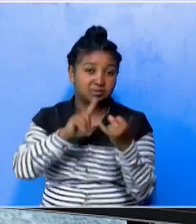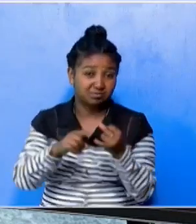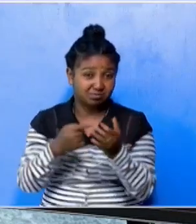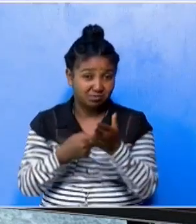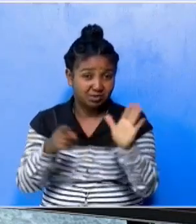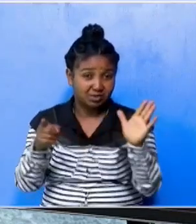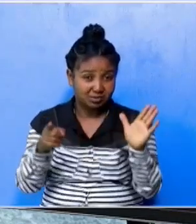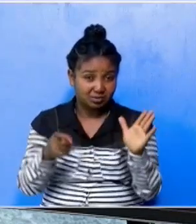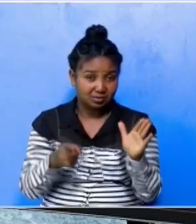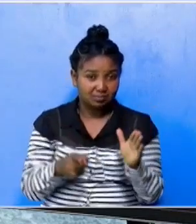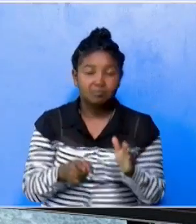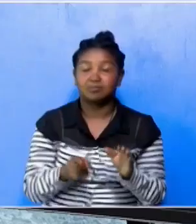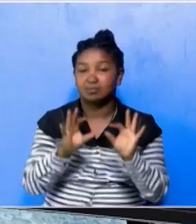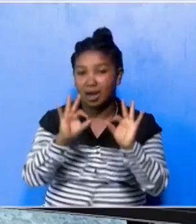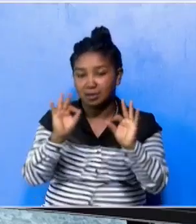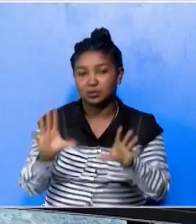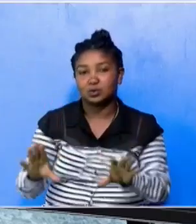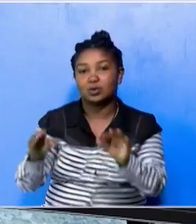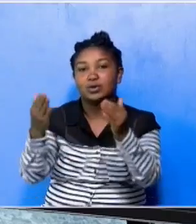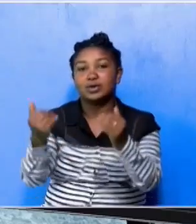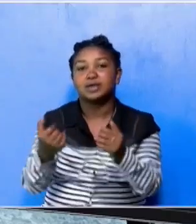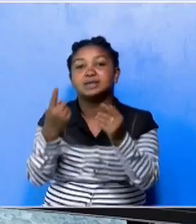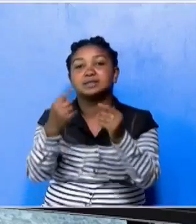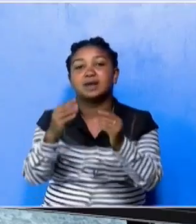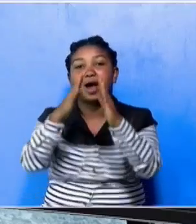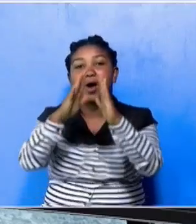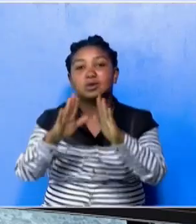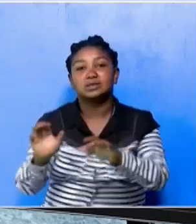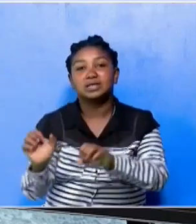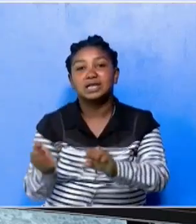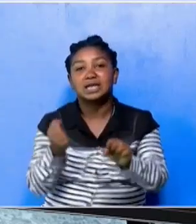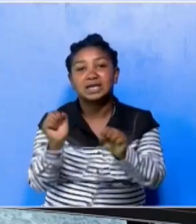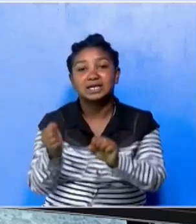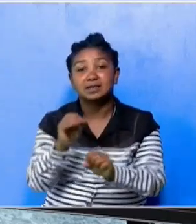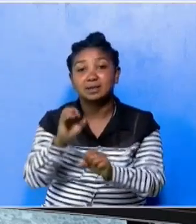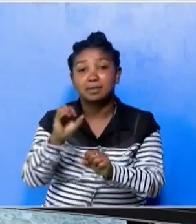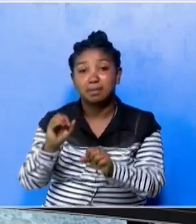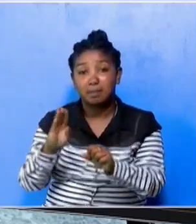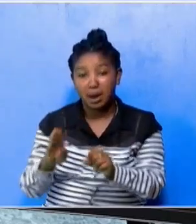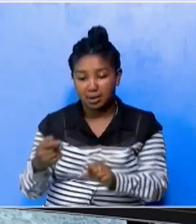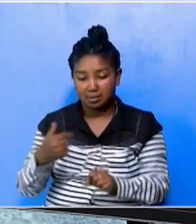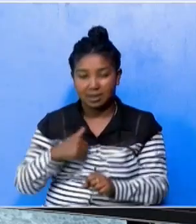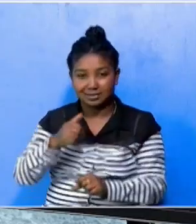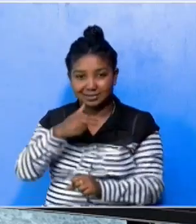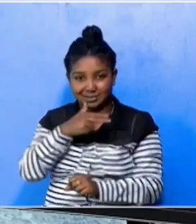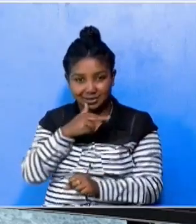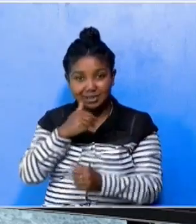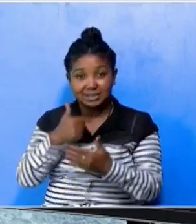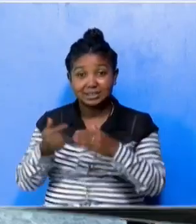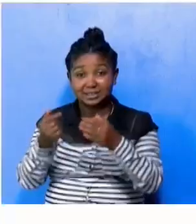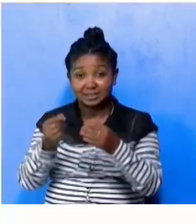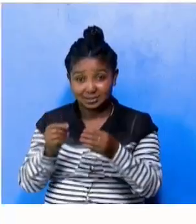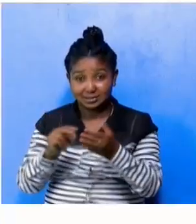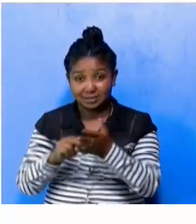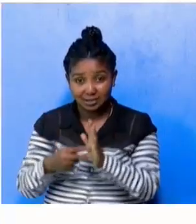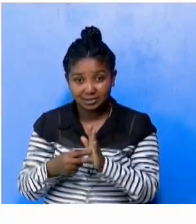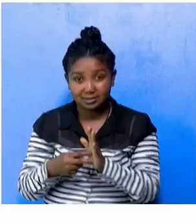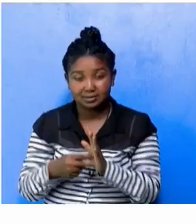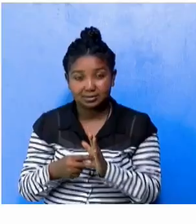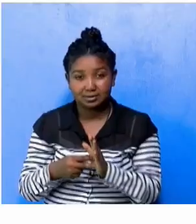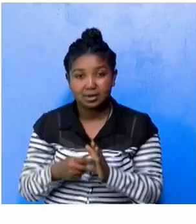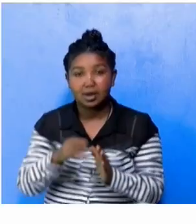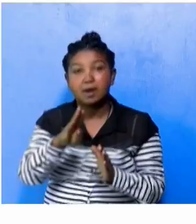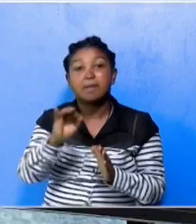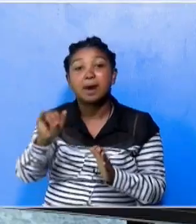clear. Nice student. So, the house is cleaned by my sister. In this sense,